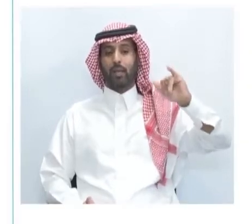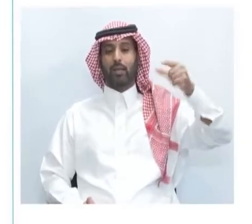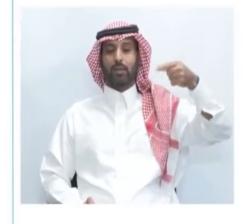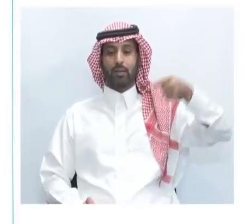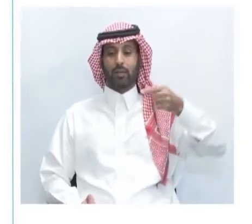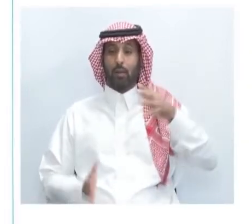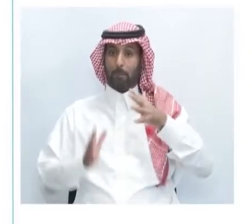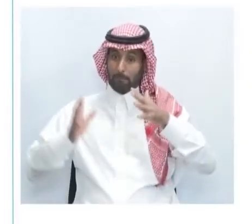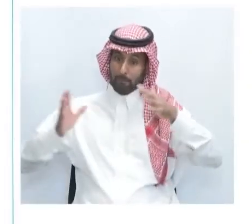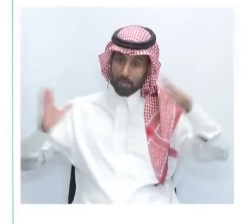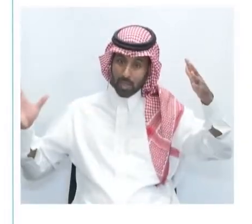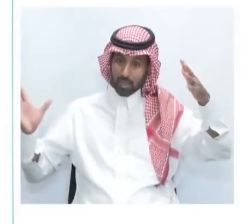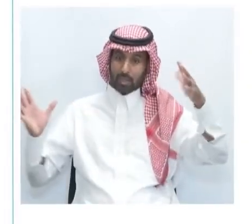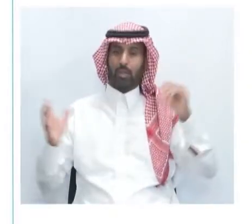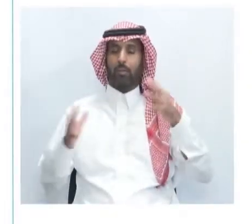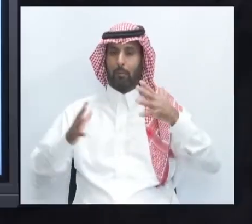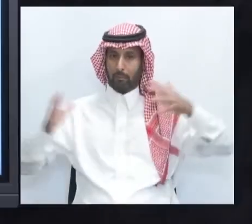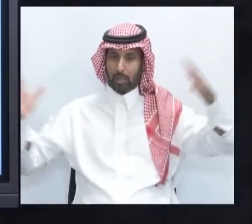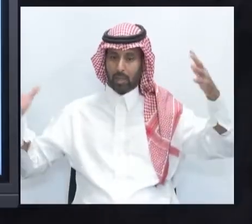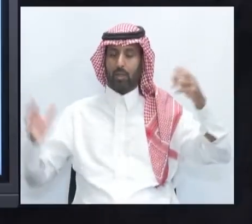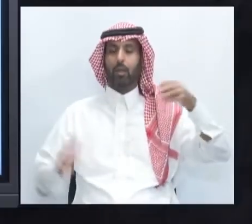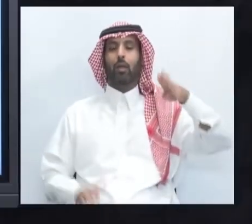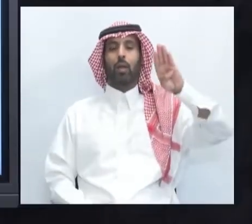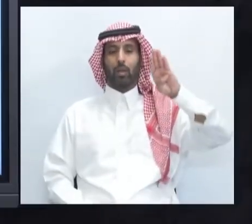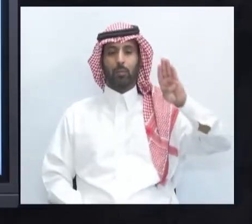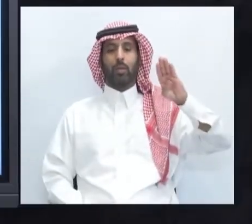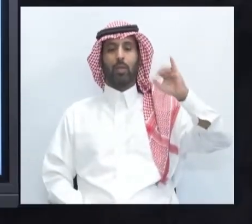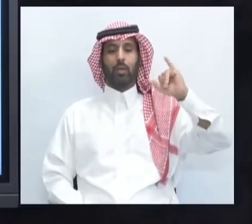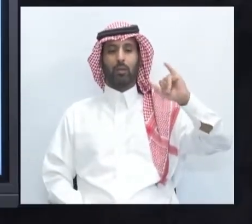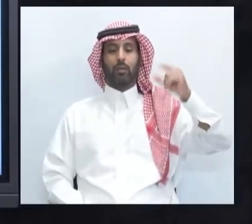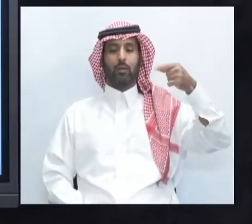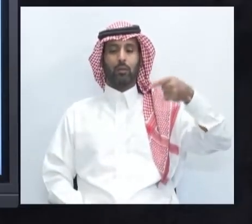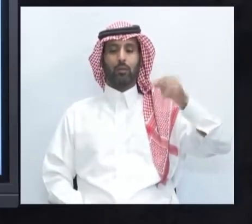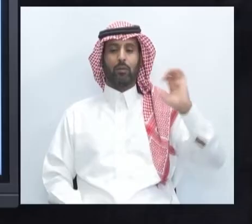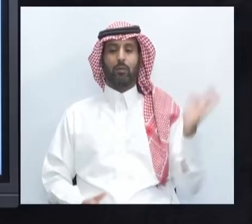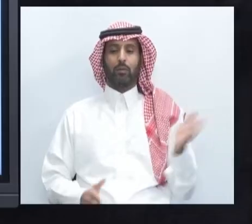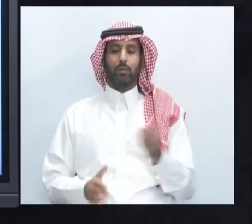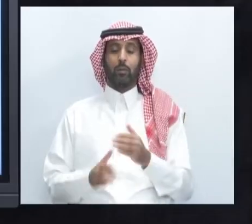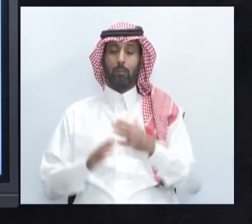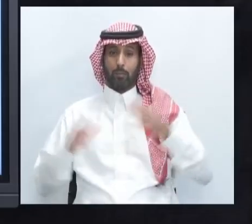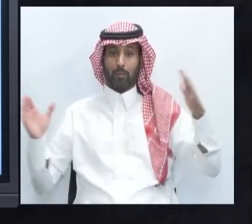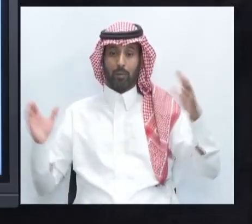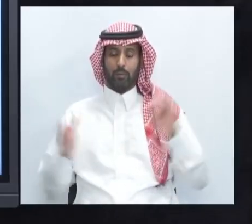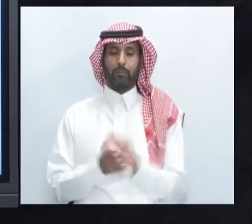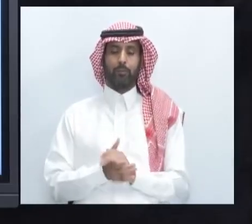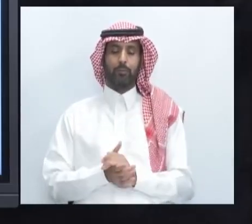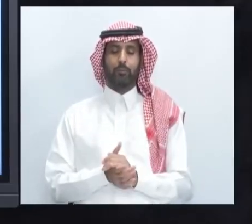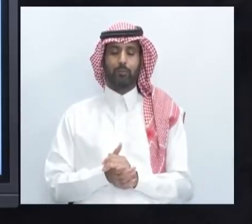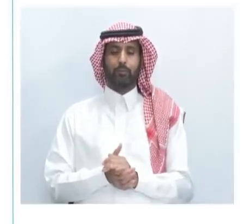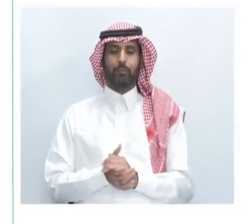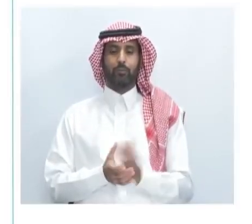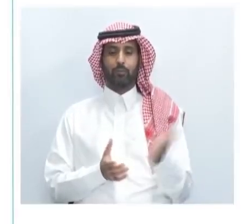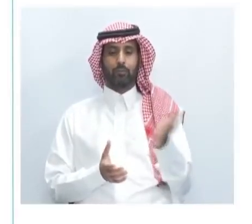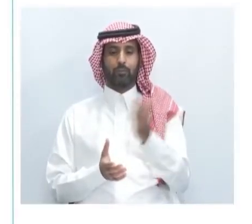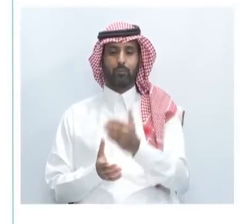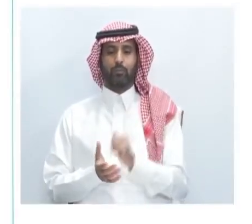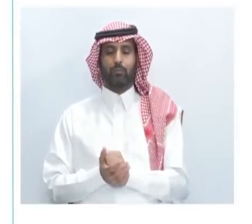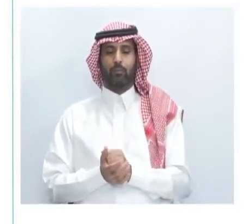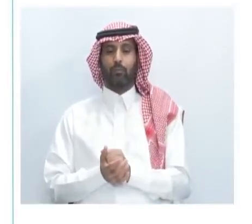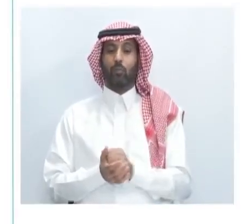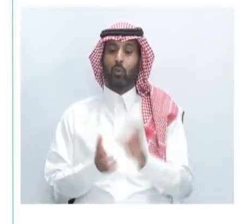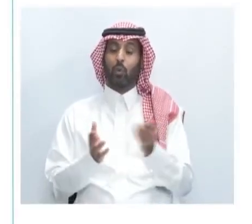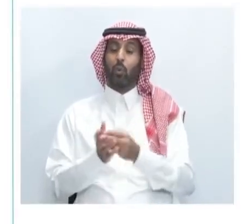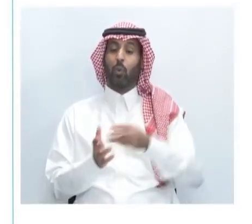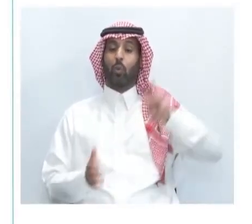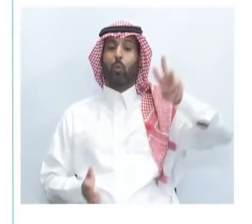So the opposite of small is big. So we have small and we have big. Okay, excellent. Okay,